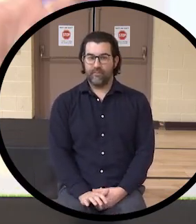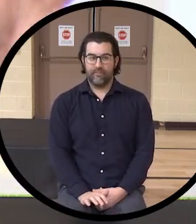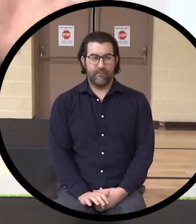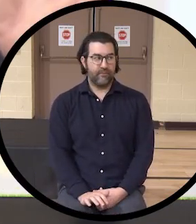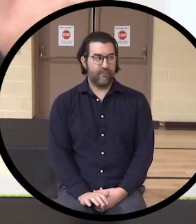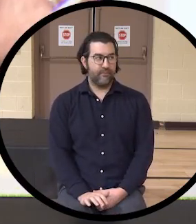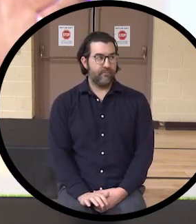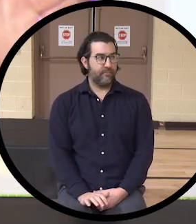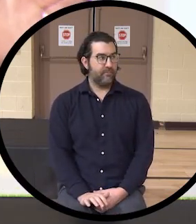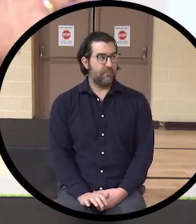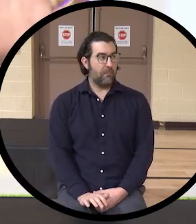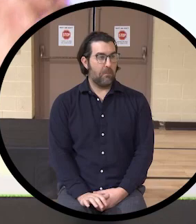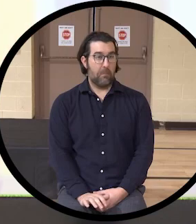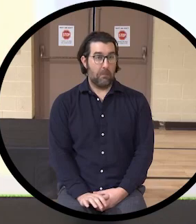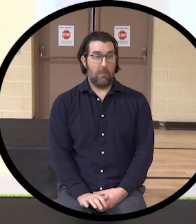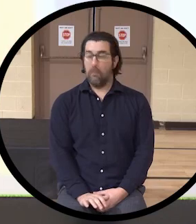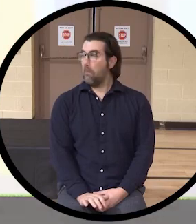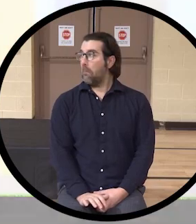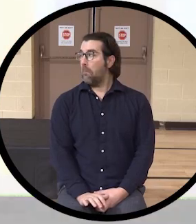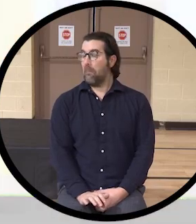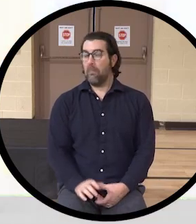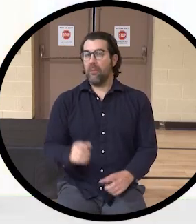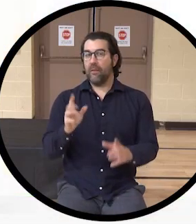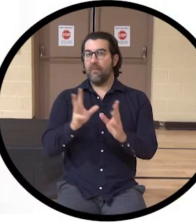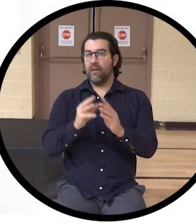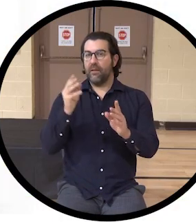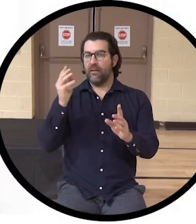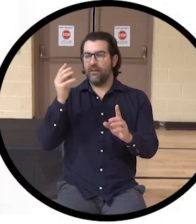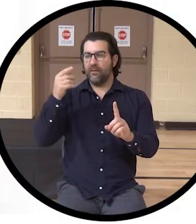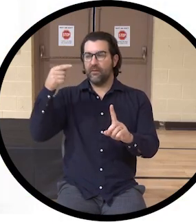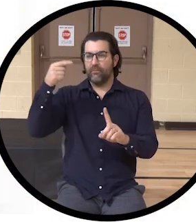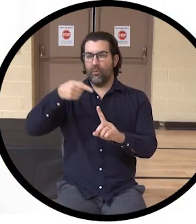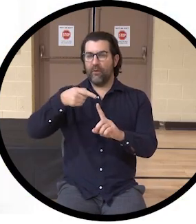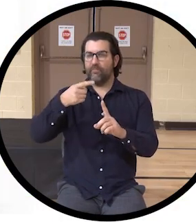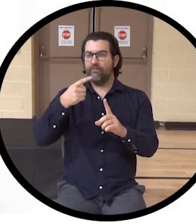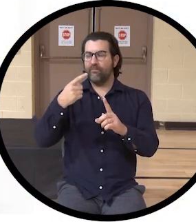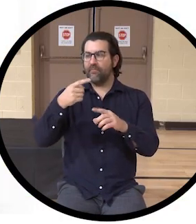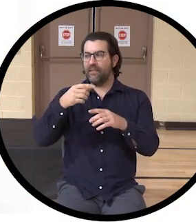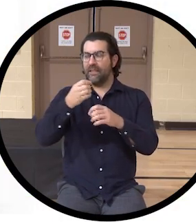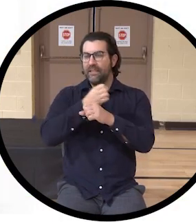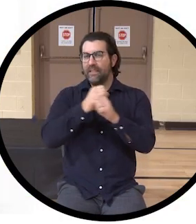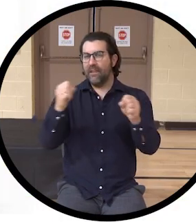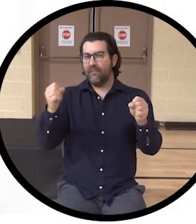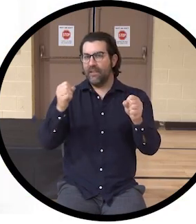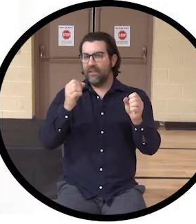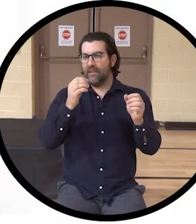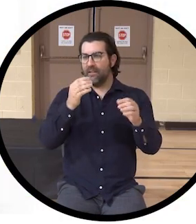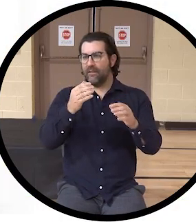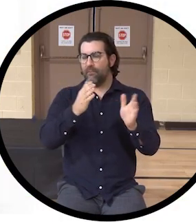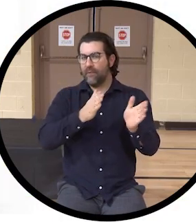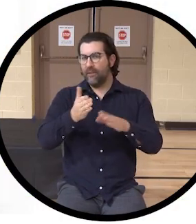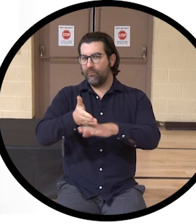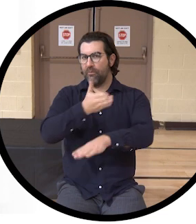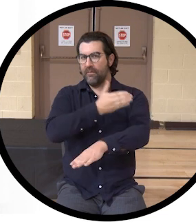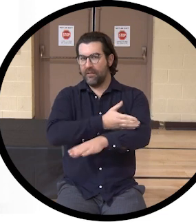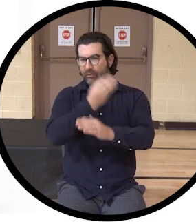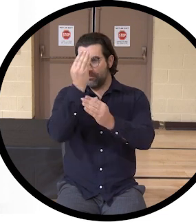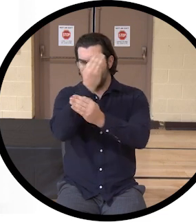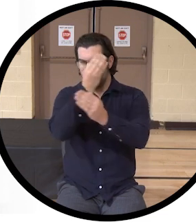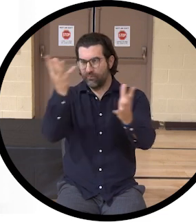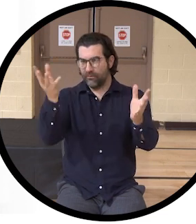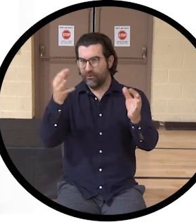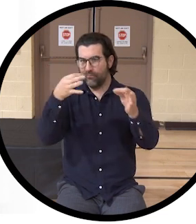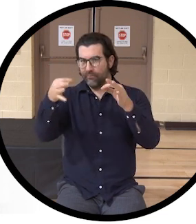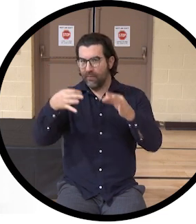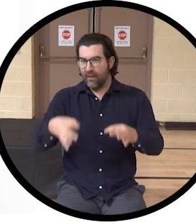So real quick, the purpose of the meeting is to share the safety context and planned improvements along the Stanton Avenue